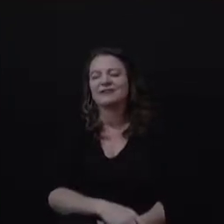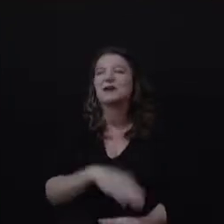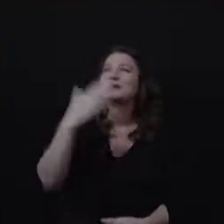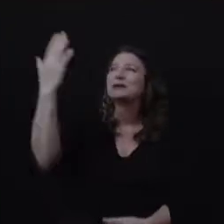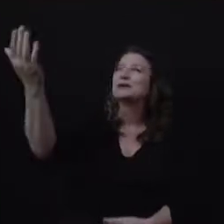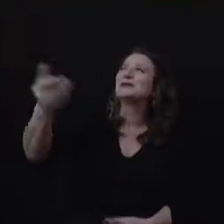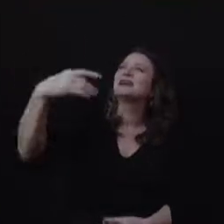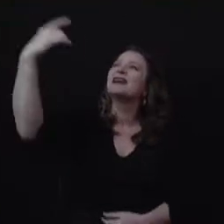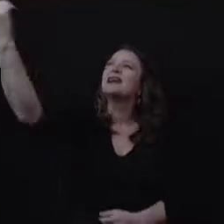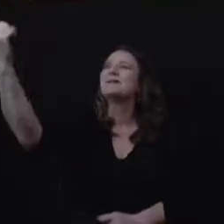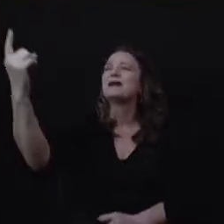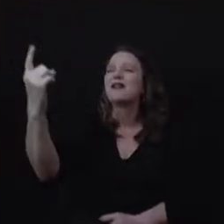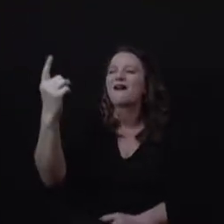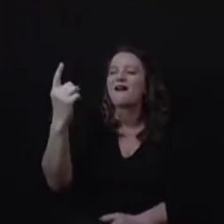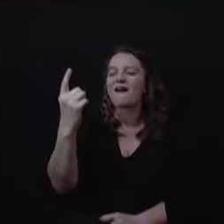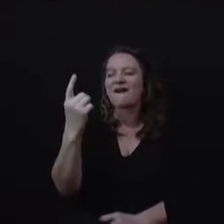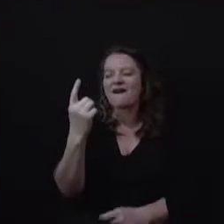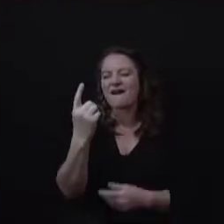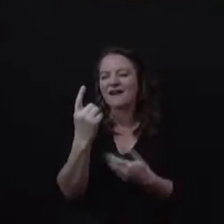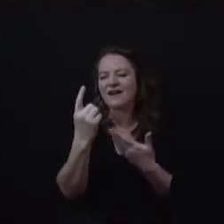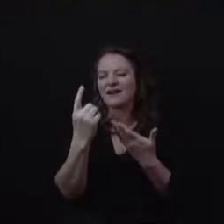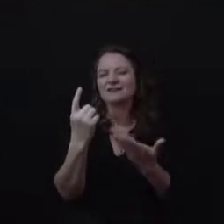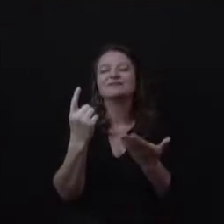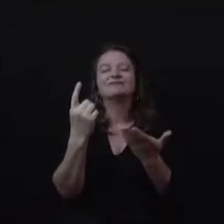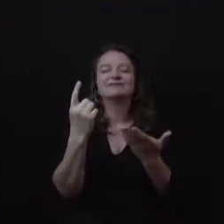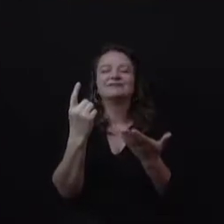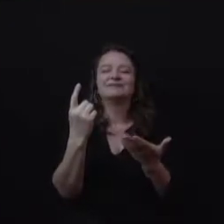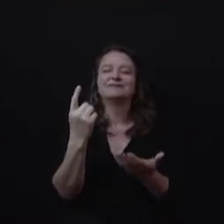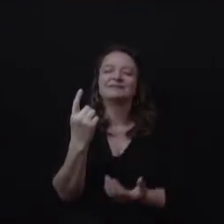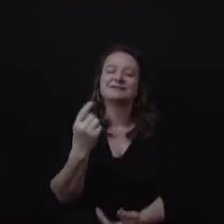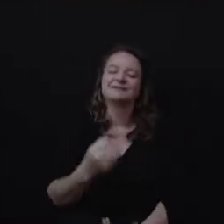enough. Then you came along